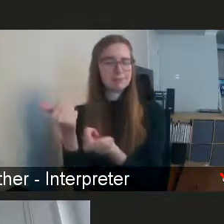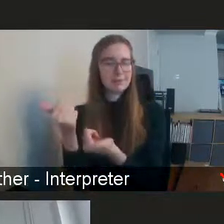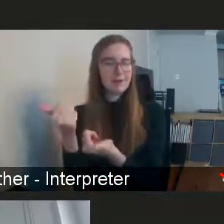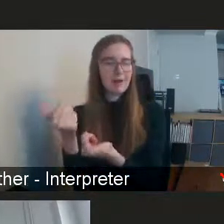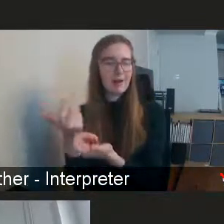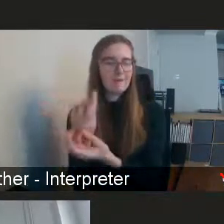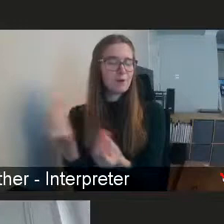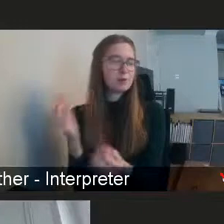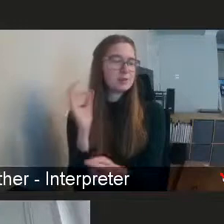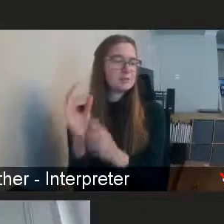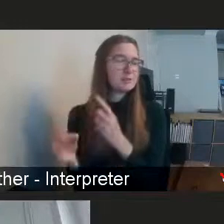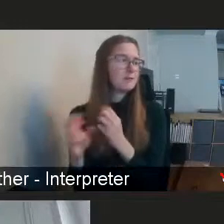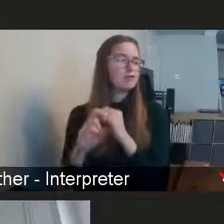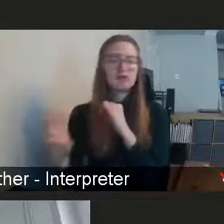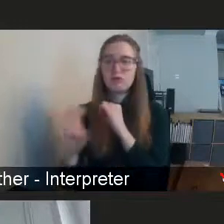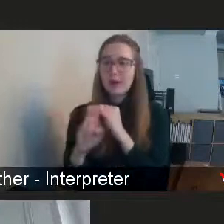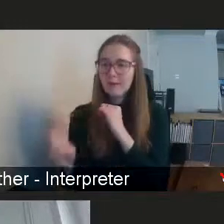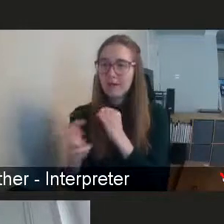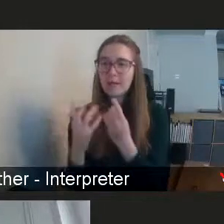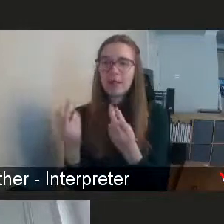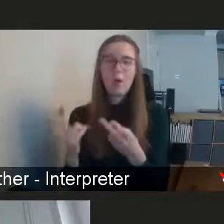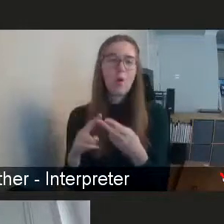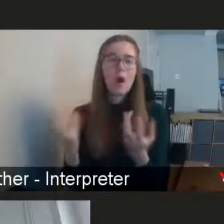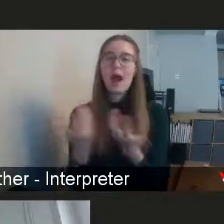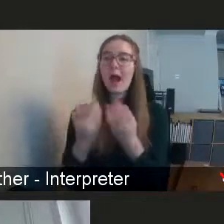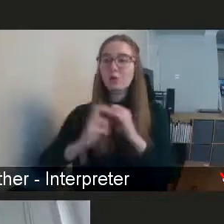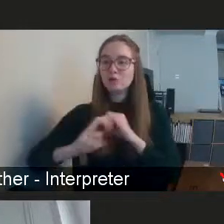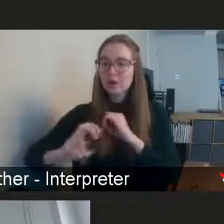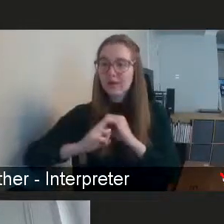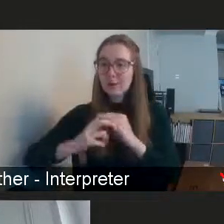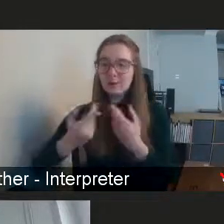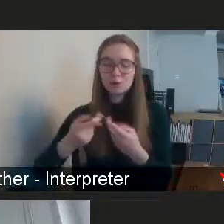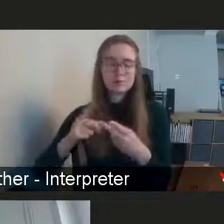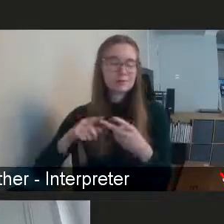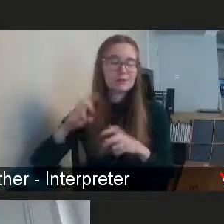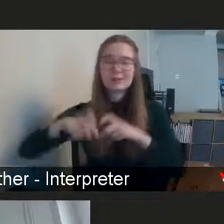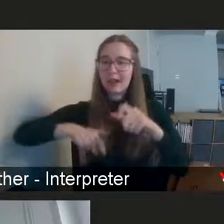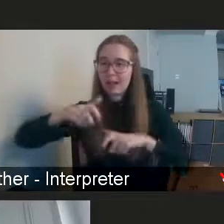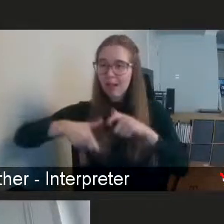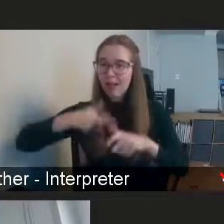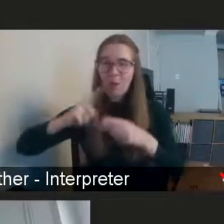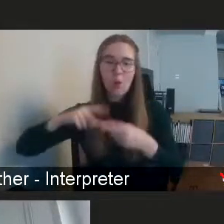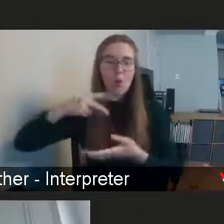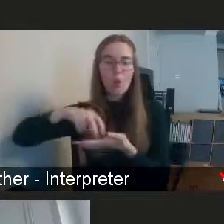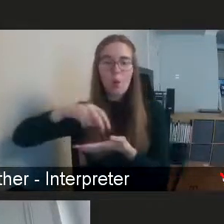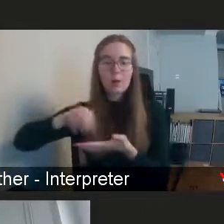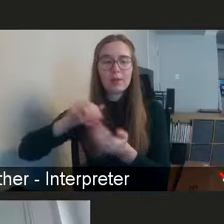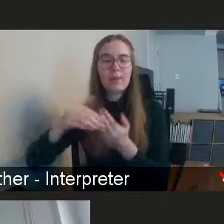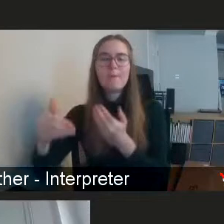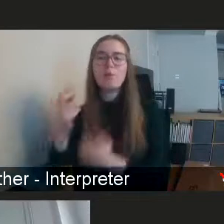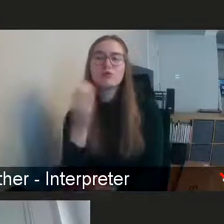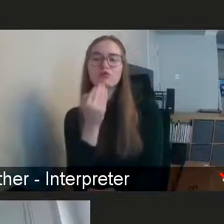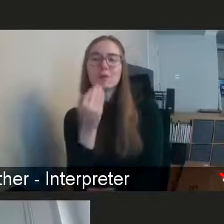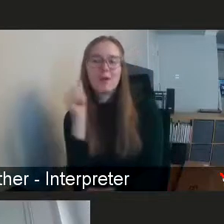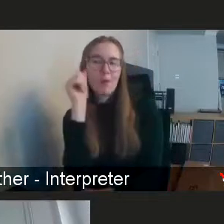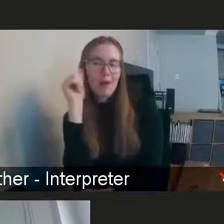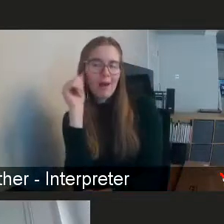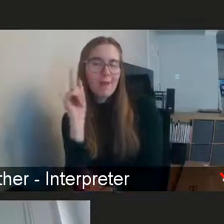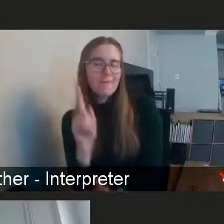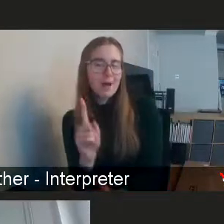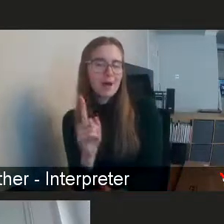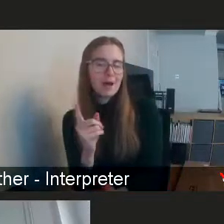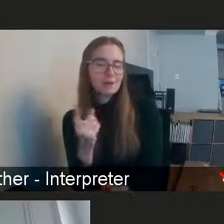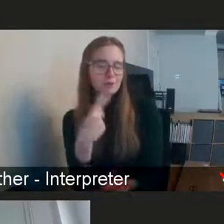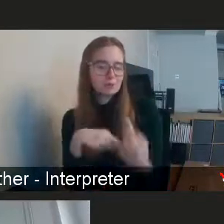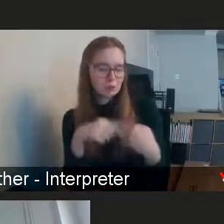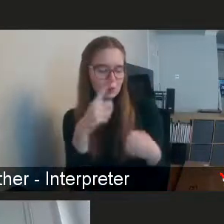certain travels or the mode of travel, whether it's the cycling or the walking. They are more green aware. But what can we do to